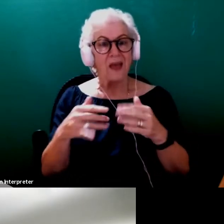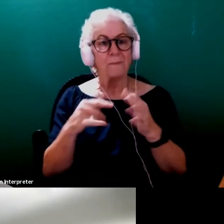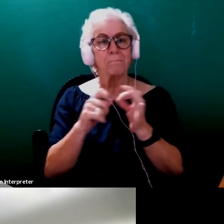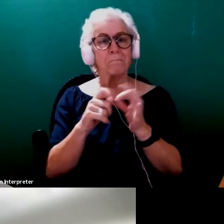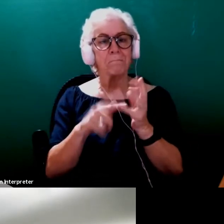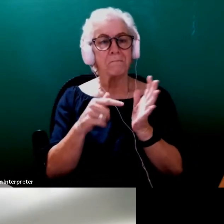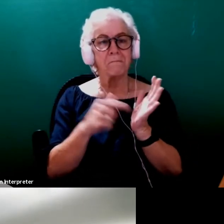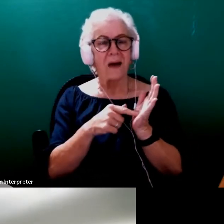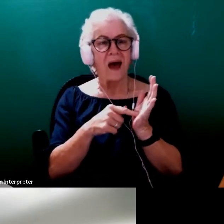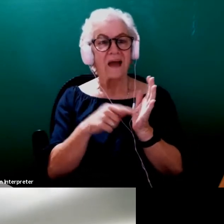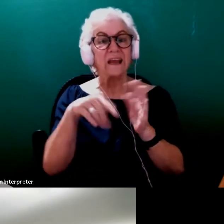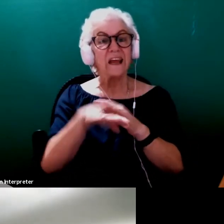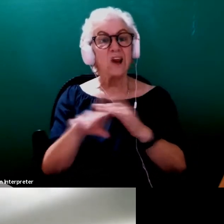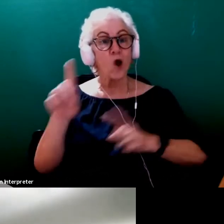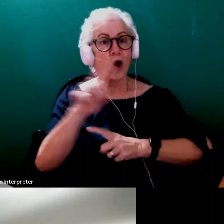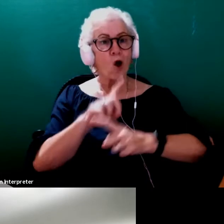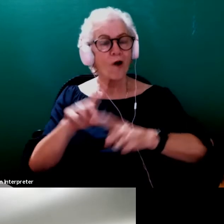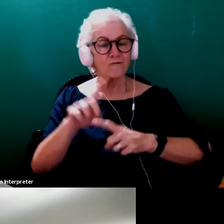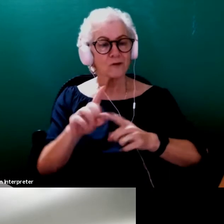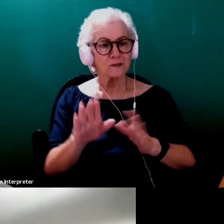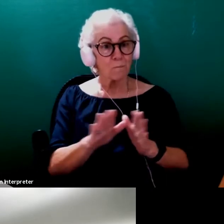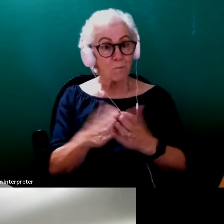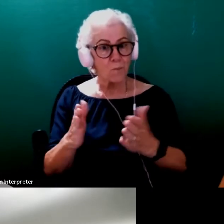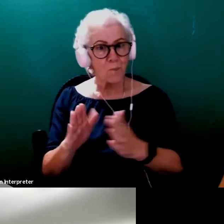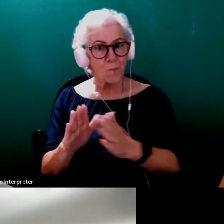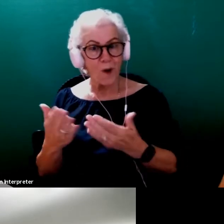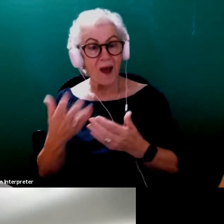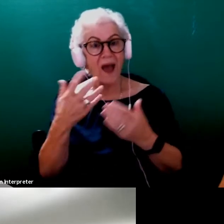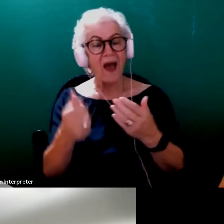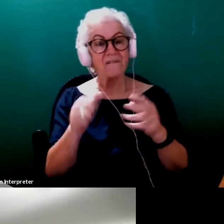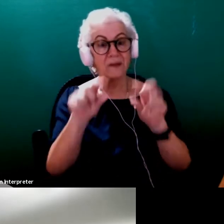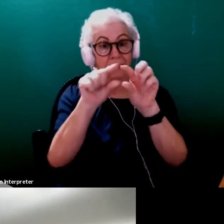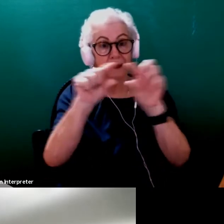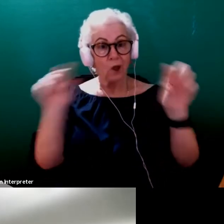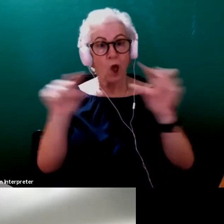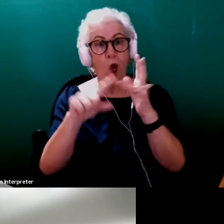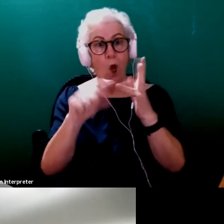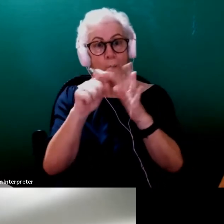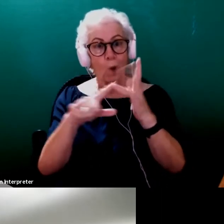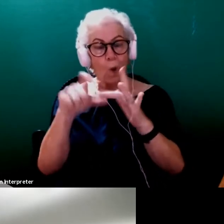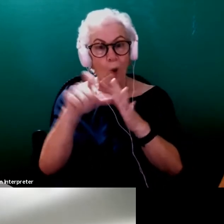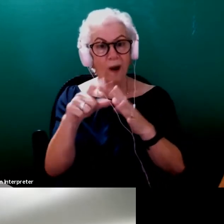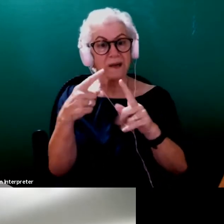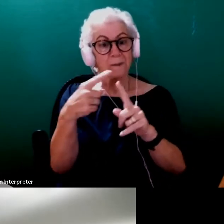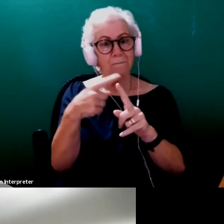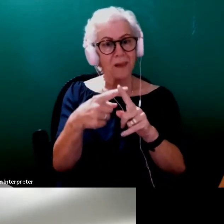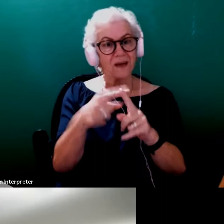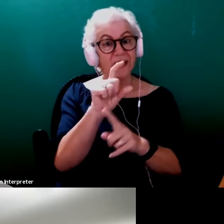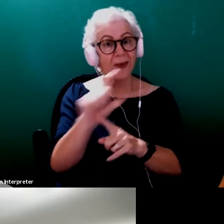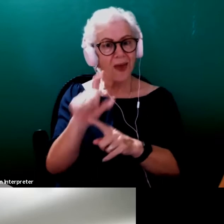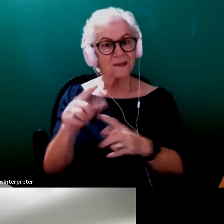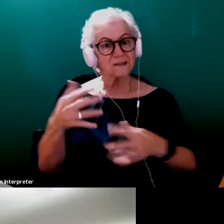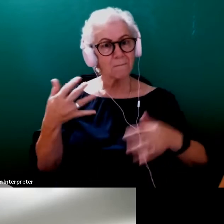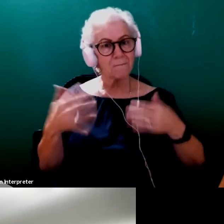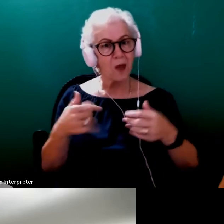in conferences and books that have the title Opioids and Cancer Pain.